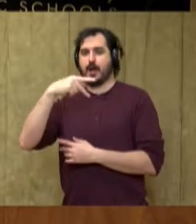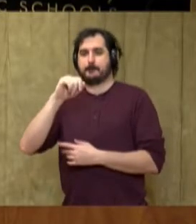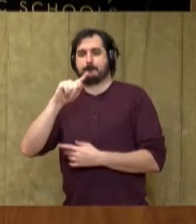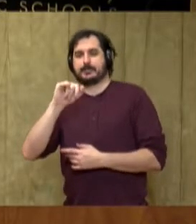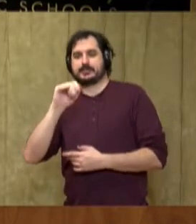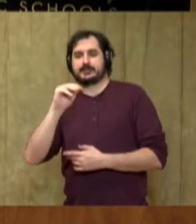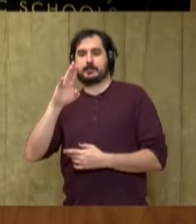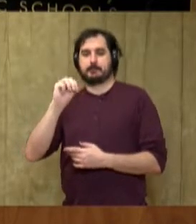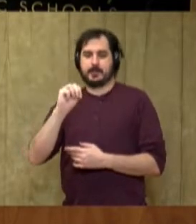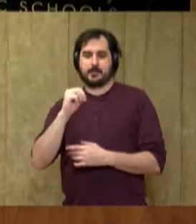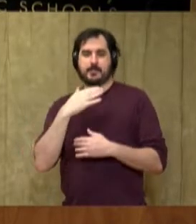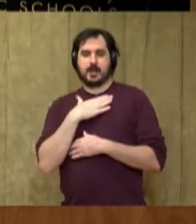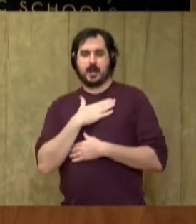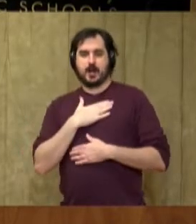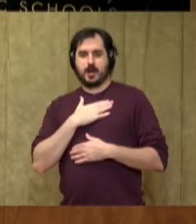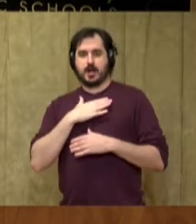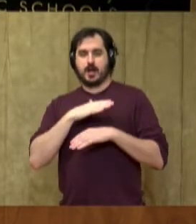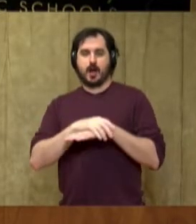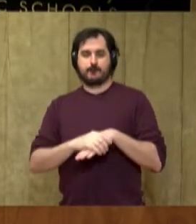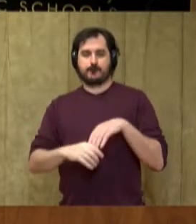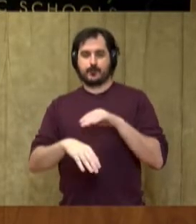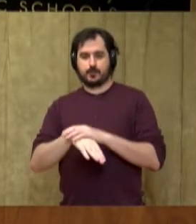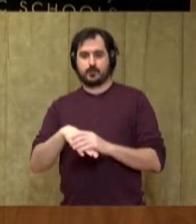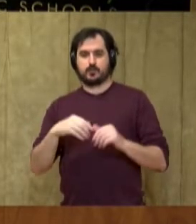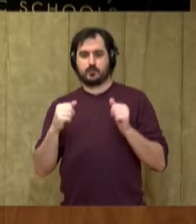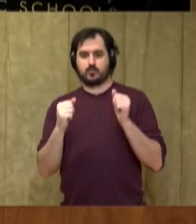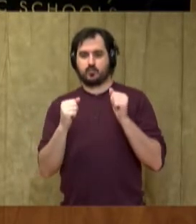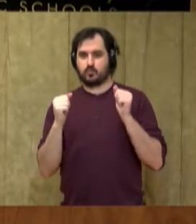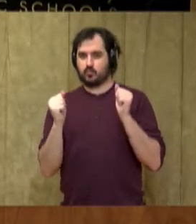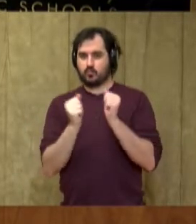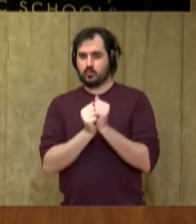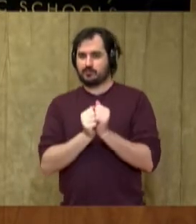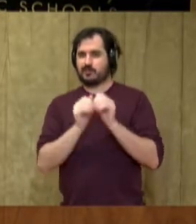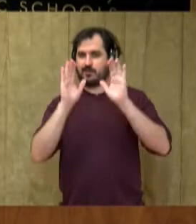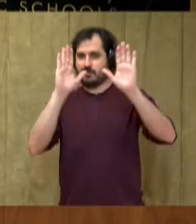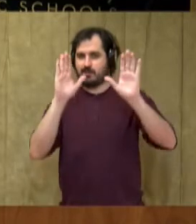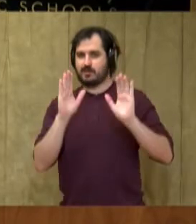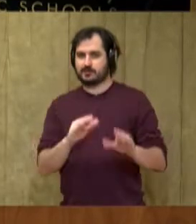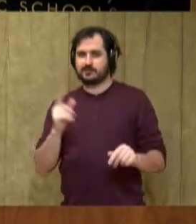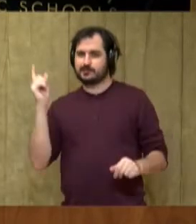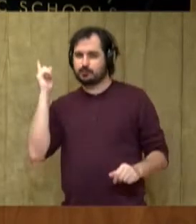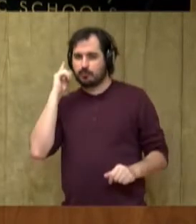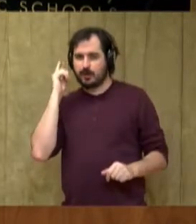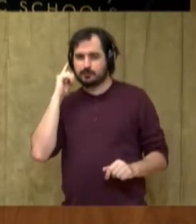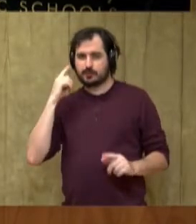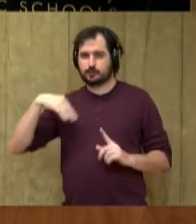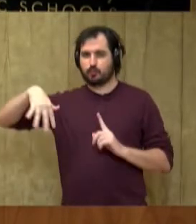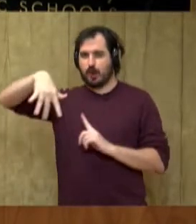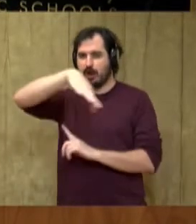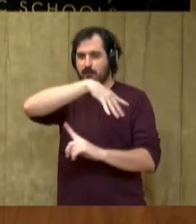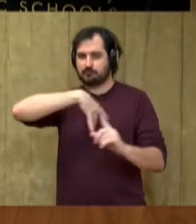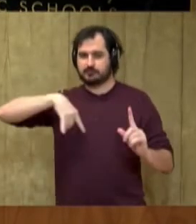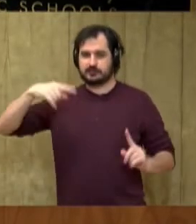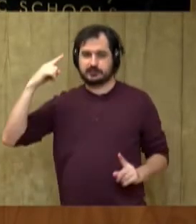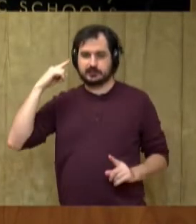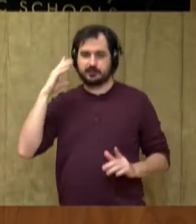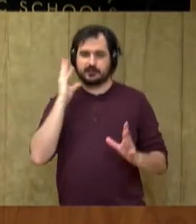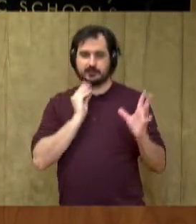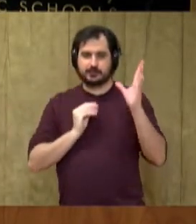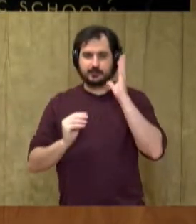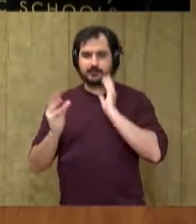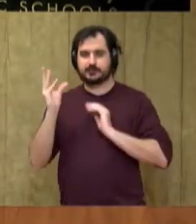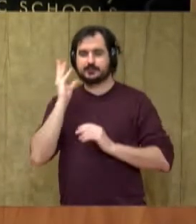captivating surround sound experience. So, it's the best comfort in the home theater. Good job.